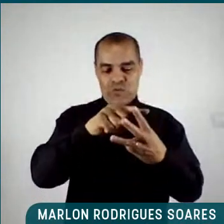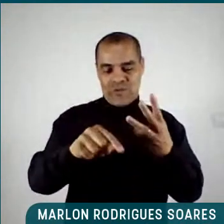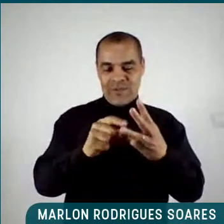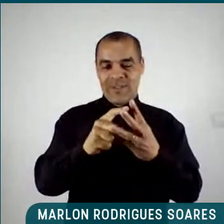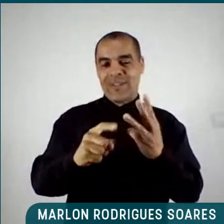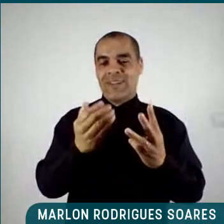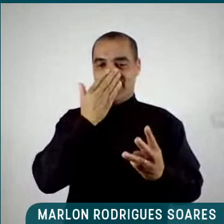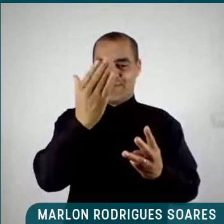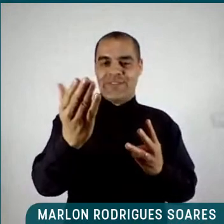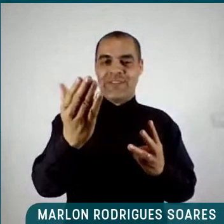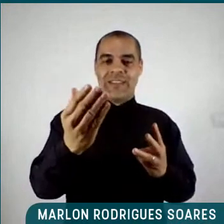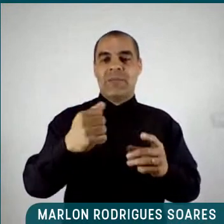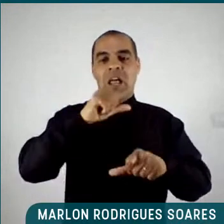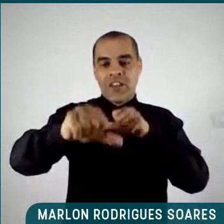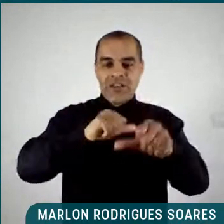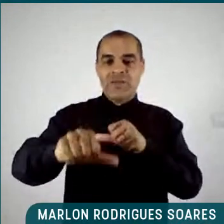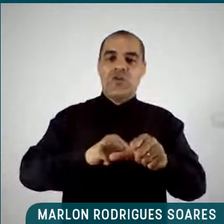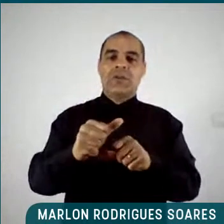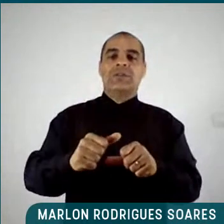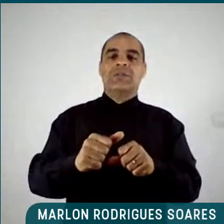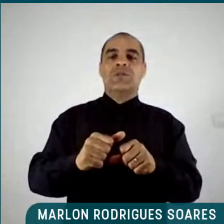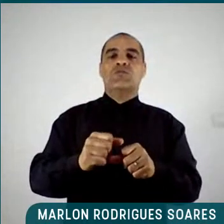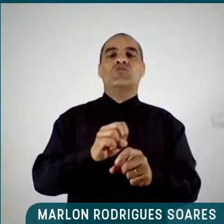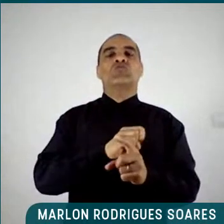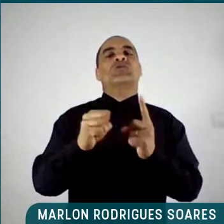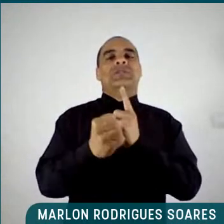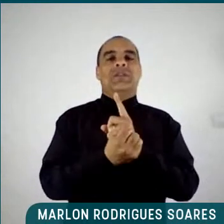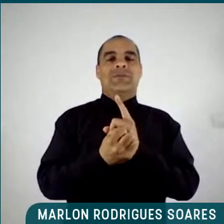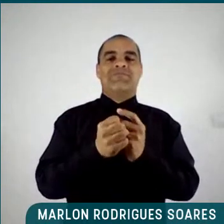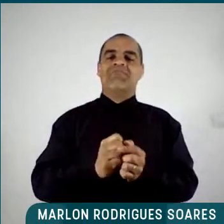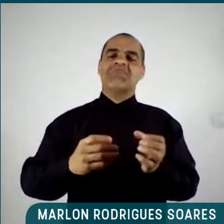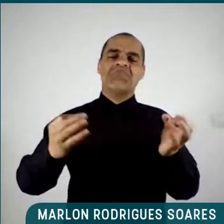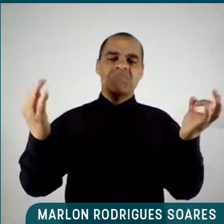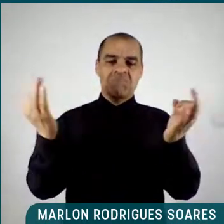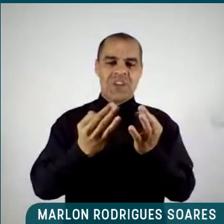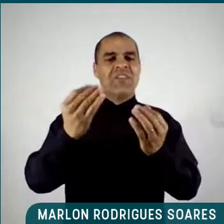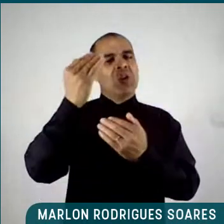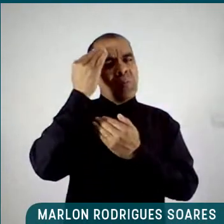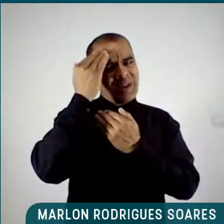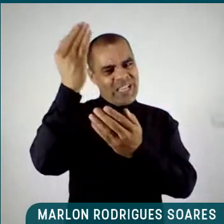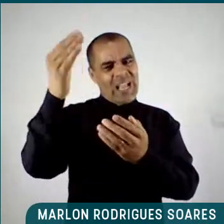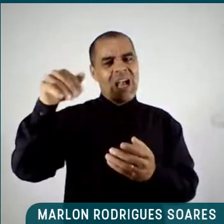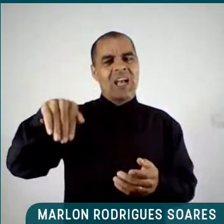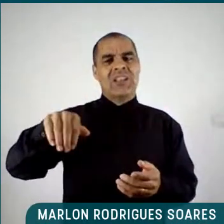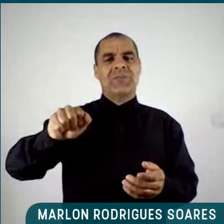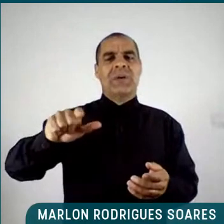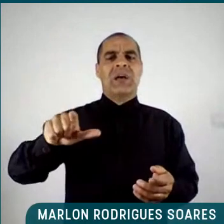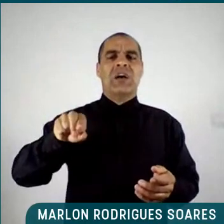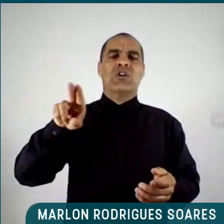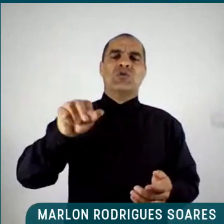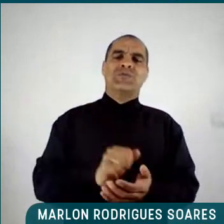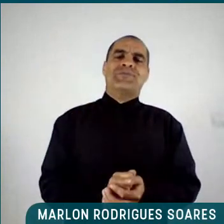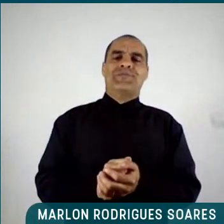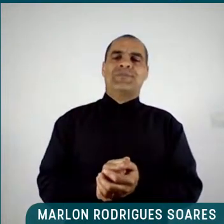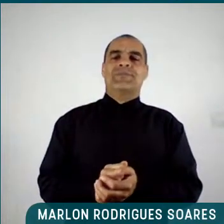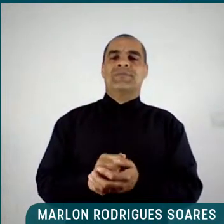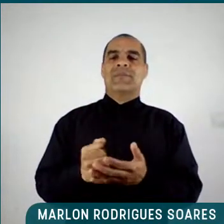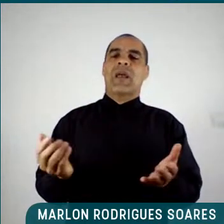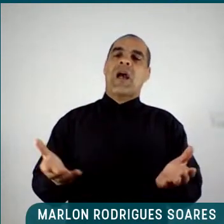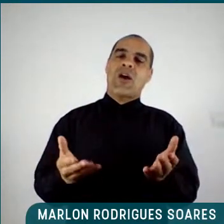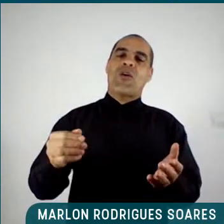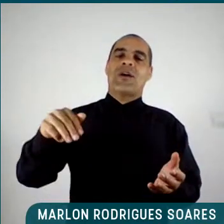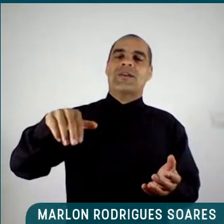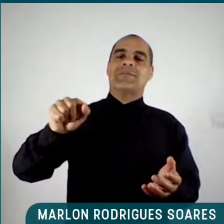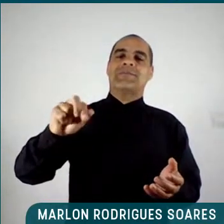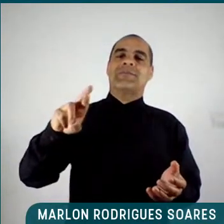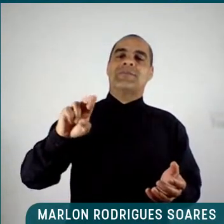fronts, academia is important for social transformation. Thank you, Malu. Now I would